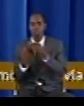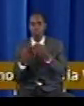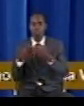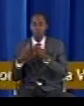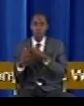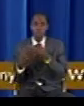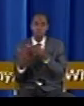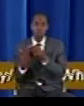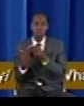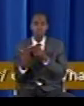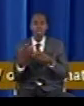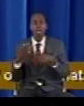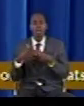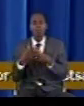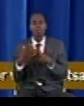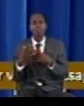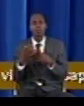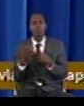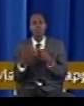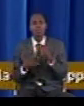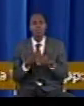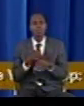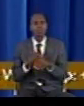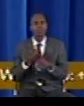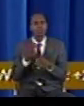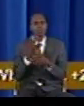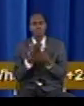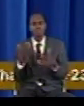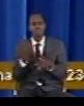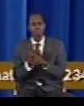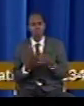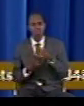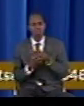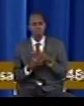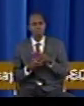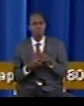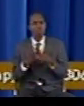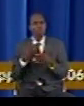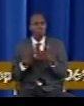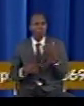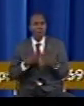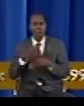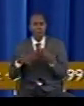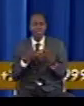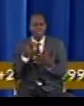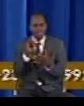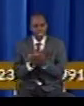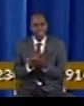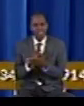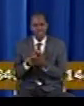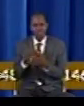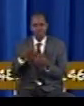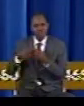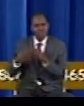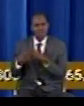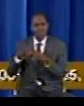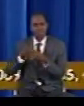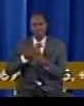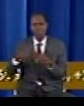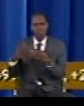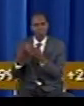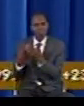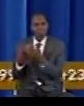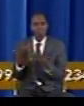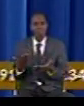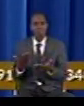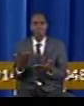days, something just struck me that what about that growth? Not my growth. But what about that growth on that finger? So I brought